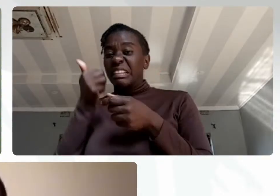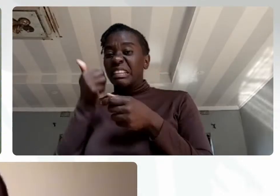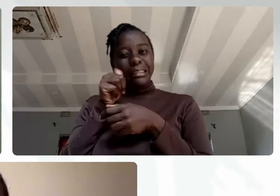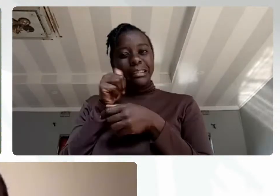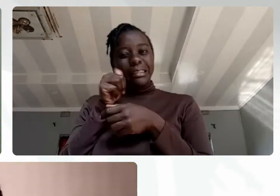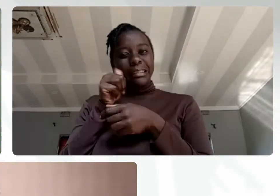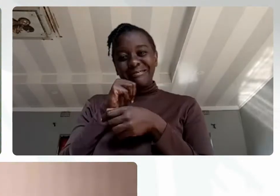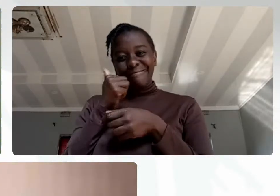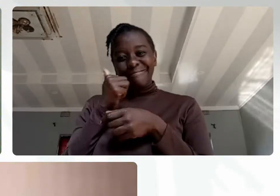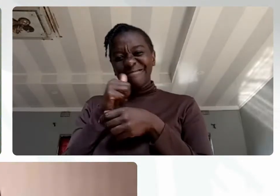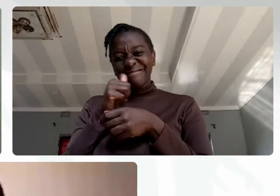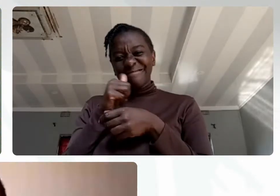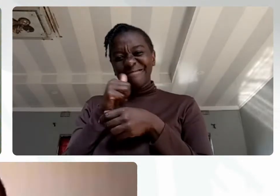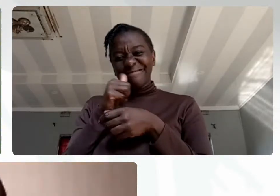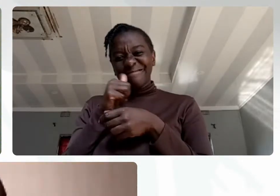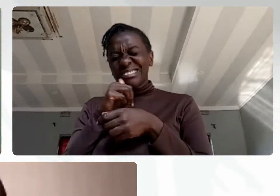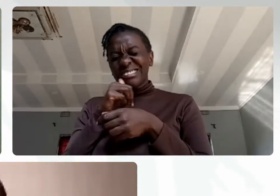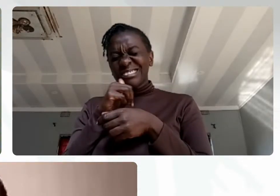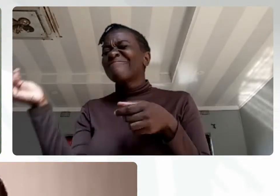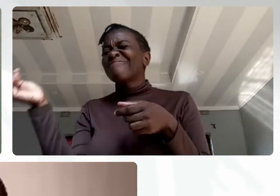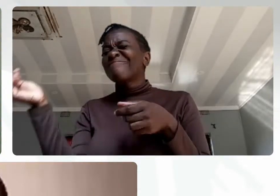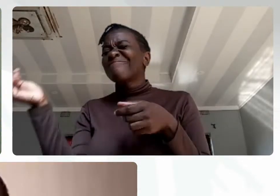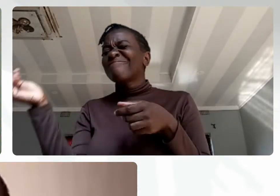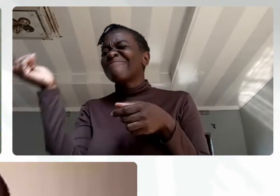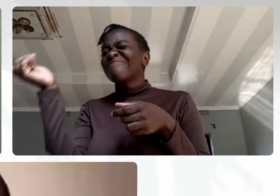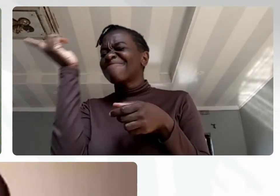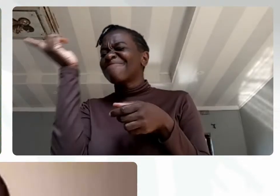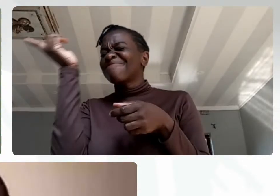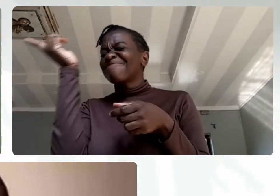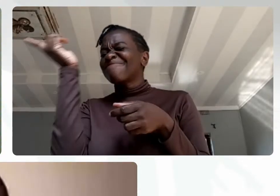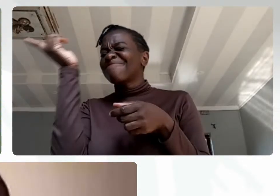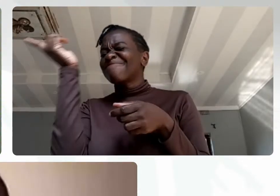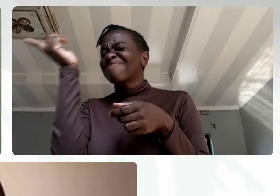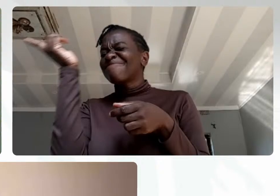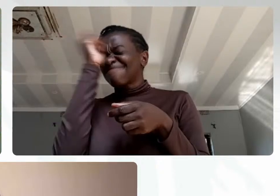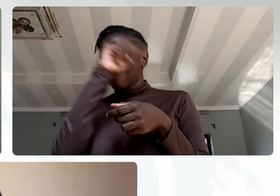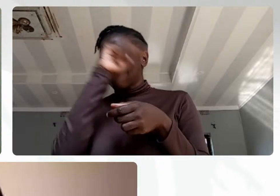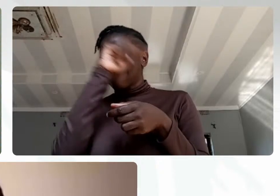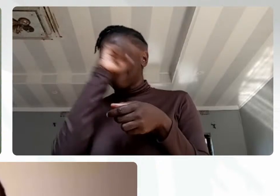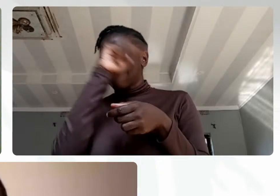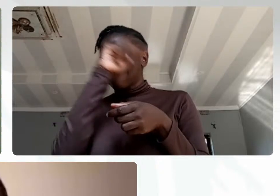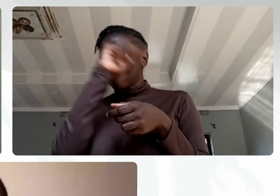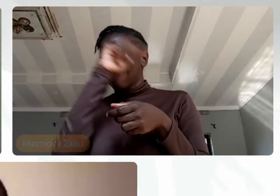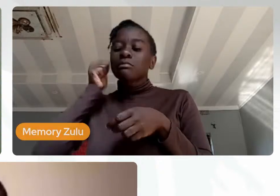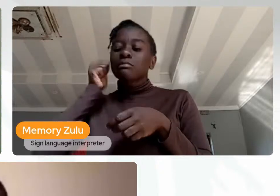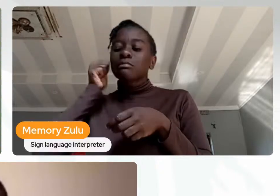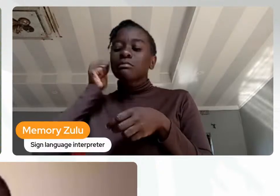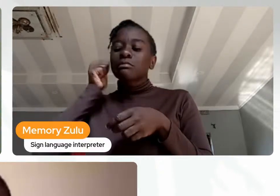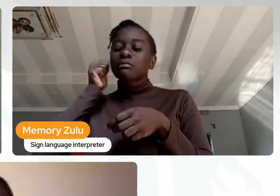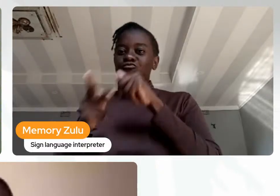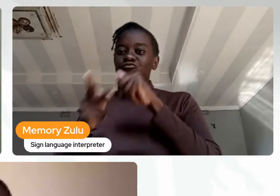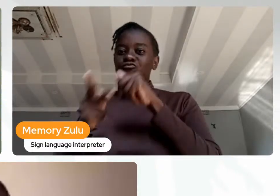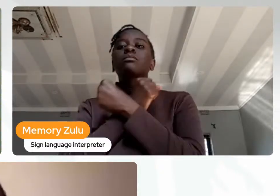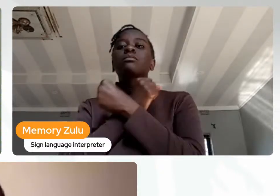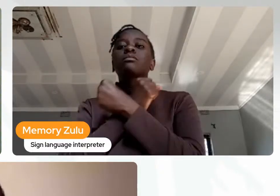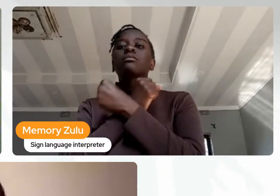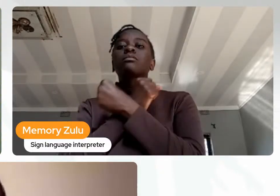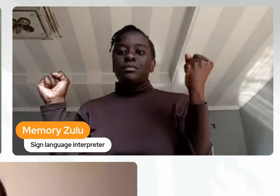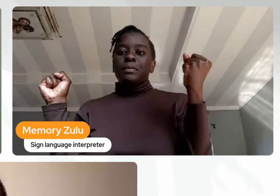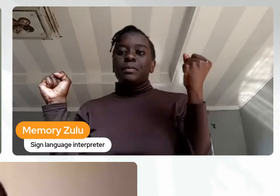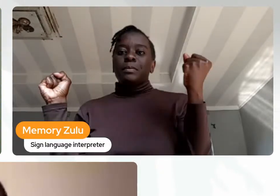as Doc mentions, to say a number of girls now are kind of associated themselves with sugar daddies, and of course, a sugar daddy